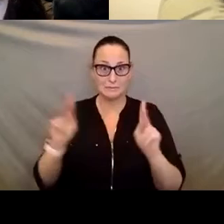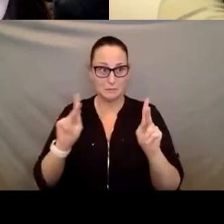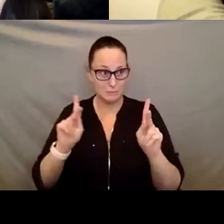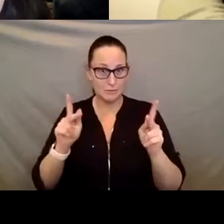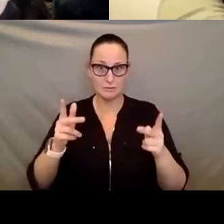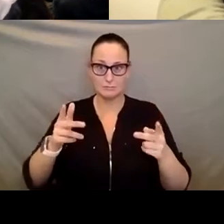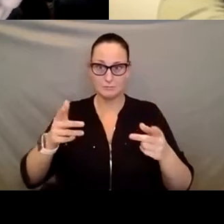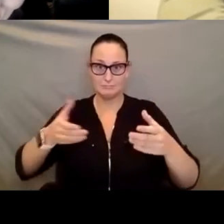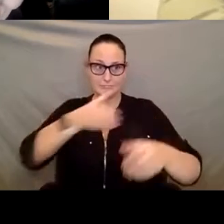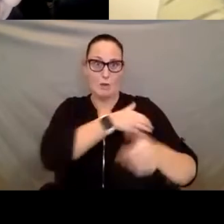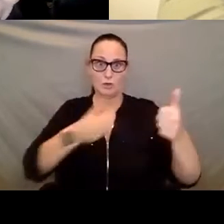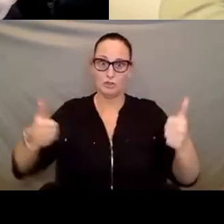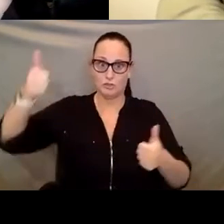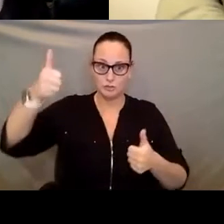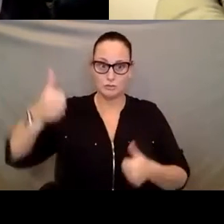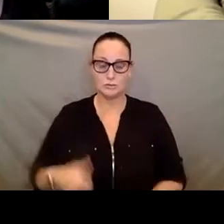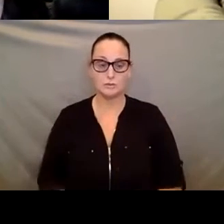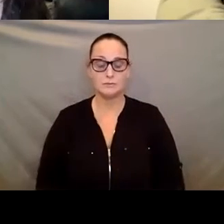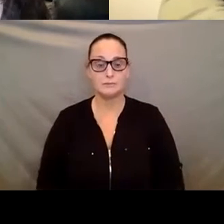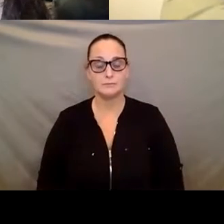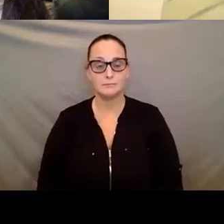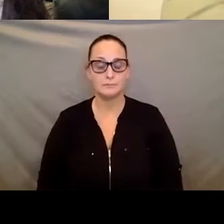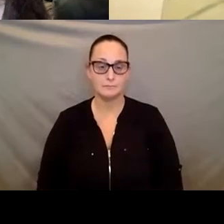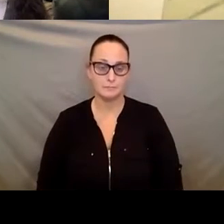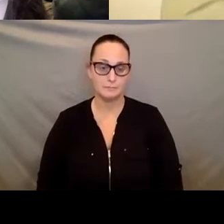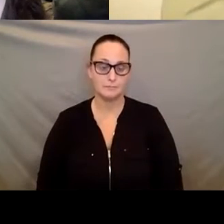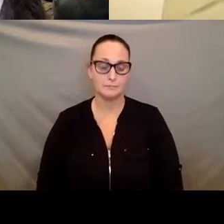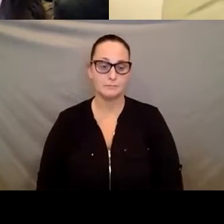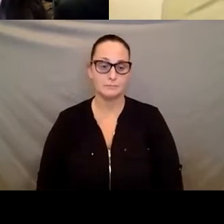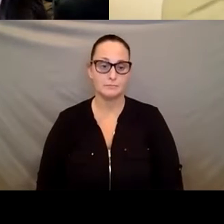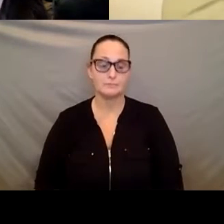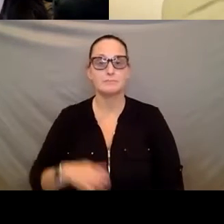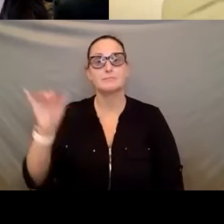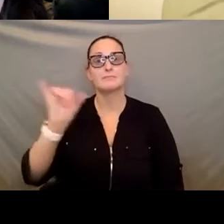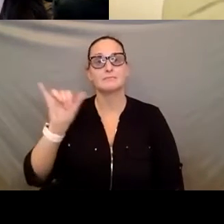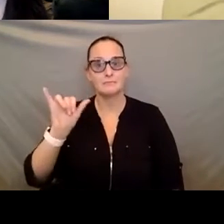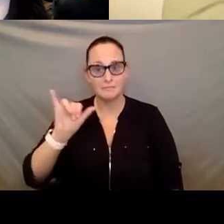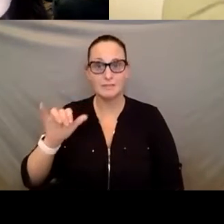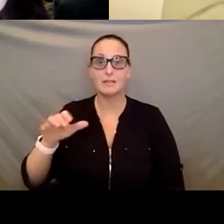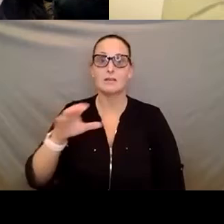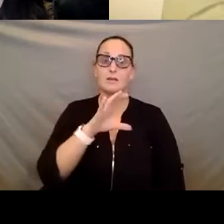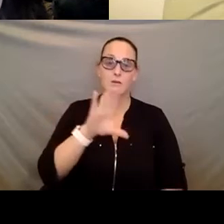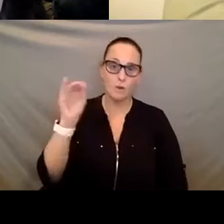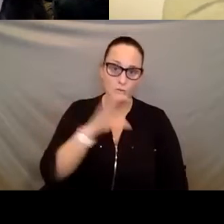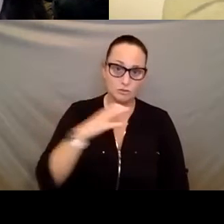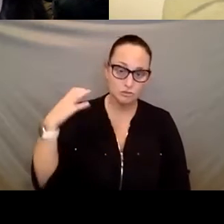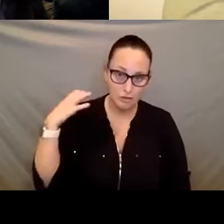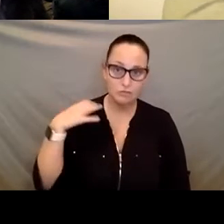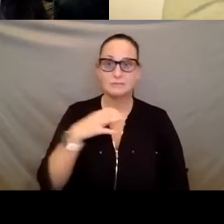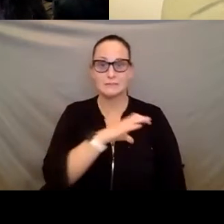positions of power. Like the co-chairs on committees. Like as co-chairs on committees. As